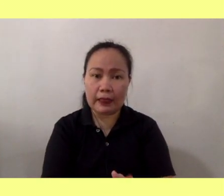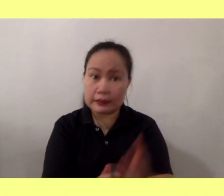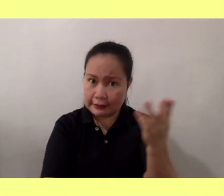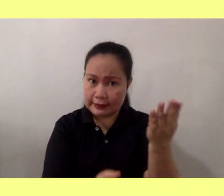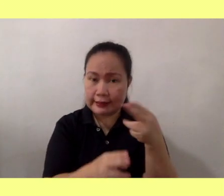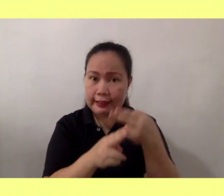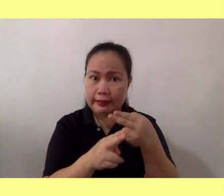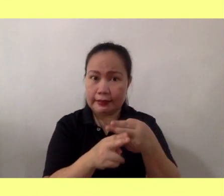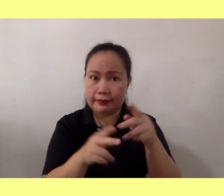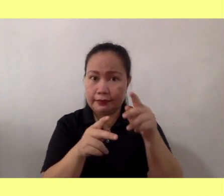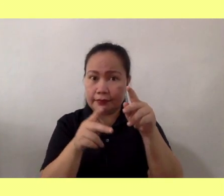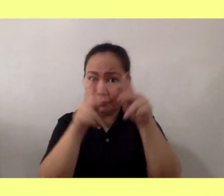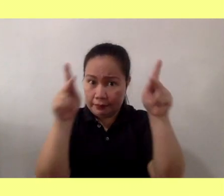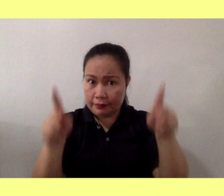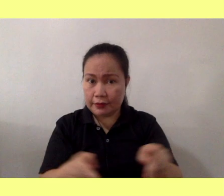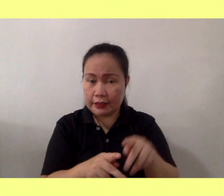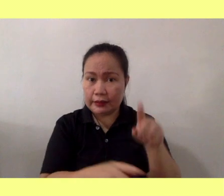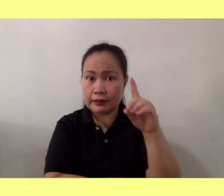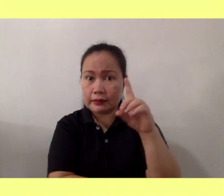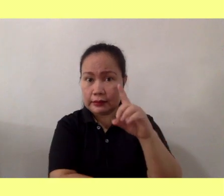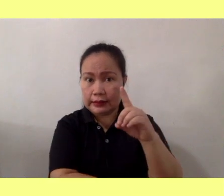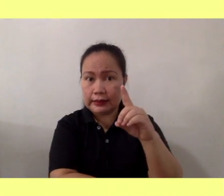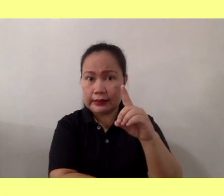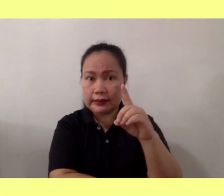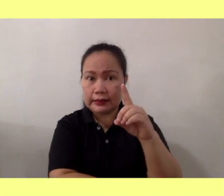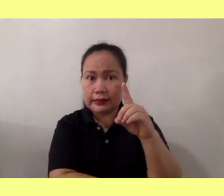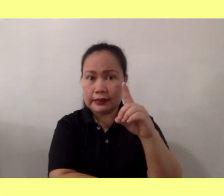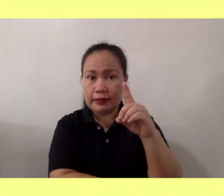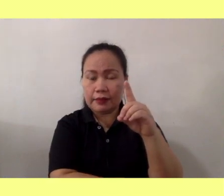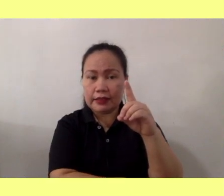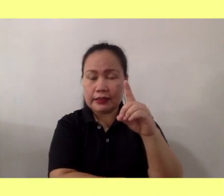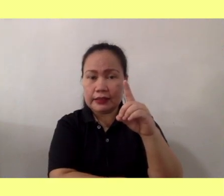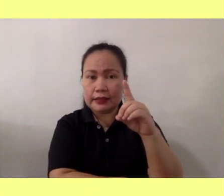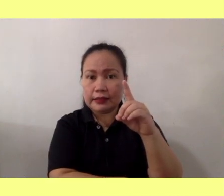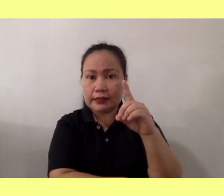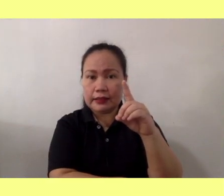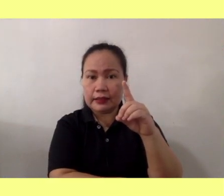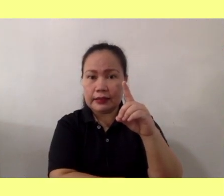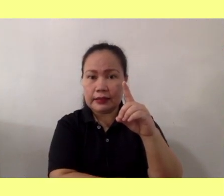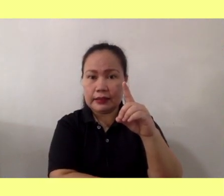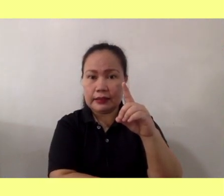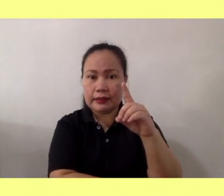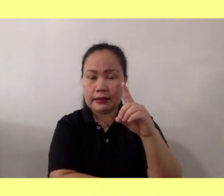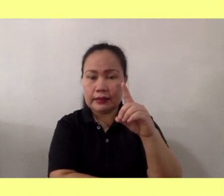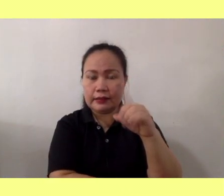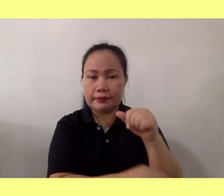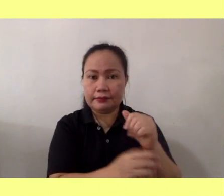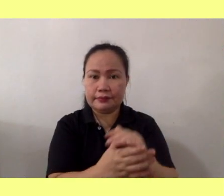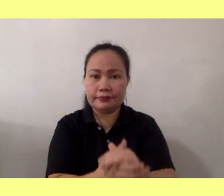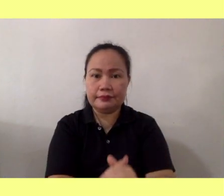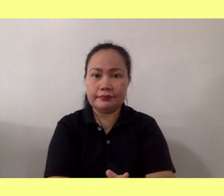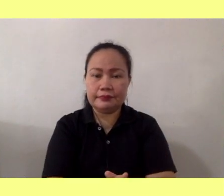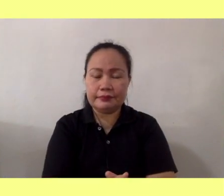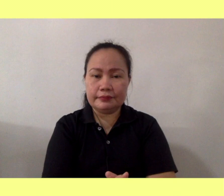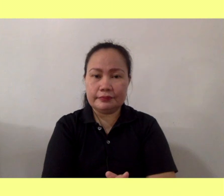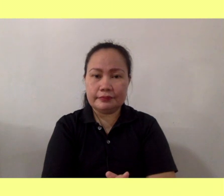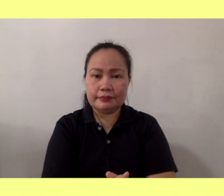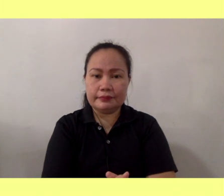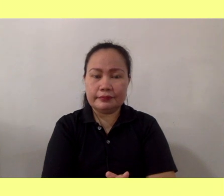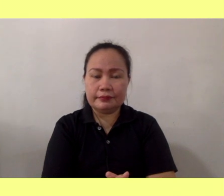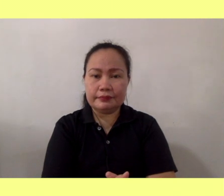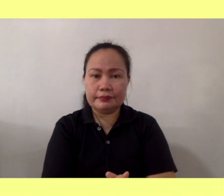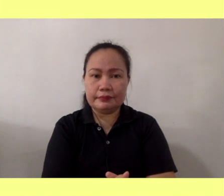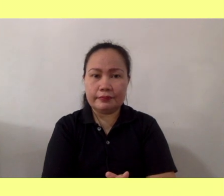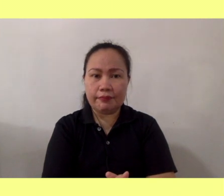tayong, so this is named as plane D. So, pwede mo siyang pangalanan as plane D. Okay? So, pwede mo siyang tawagin plane D.